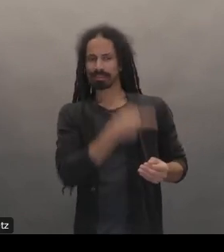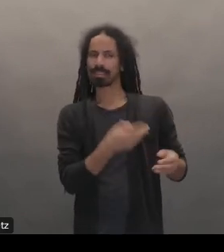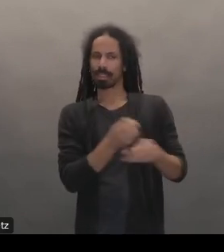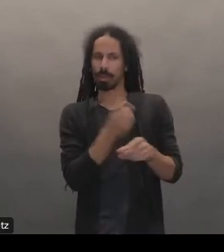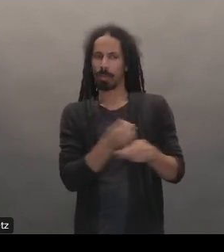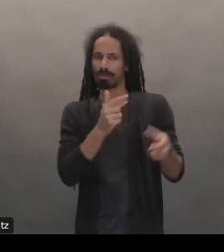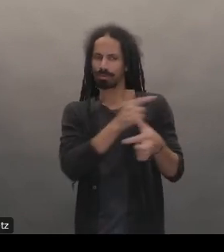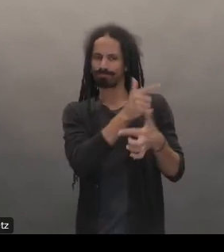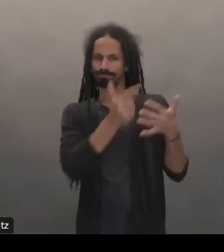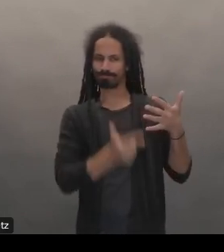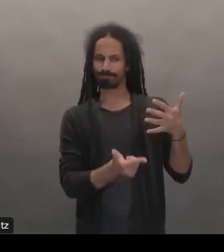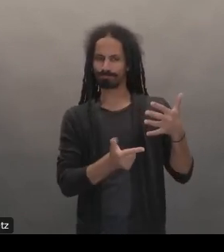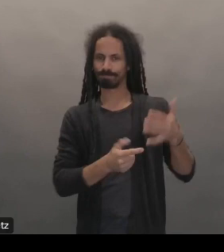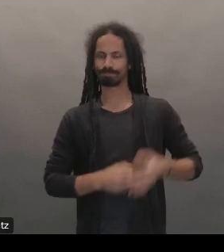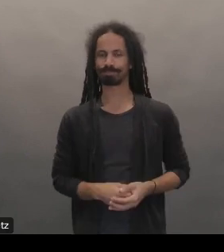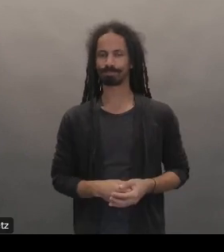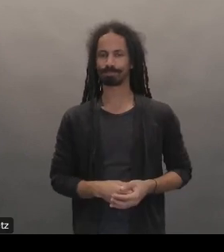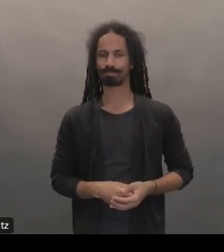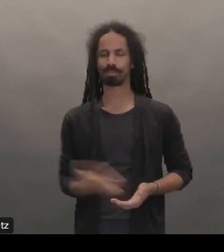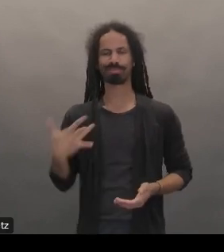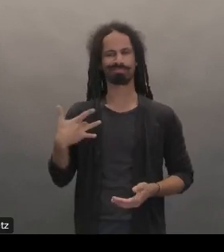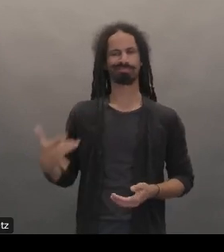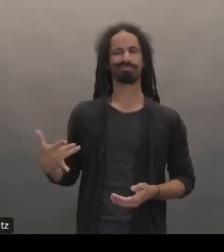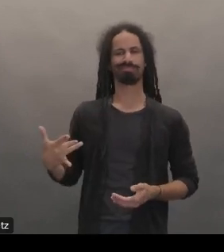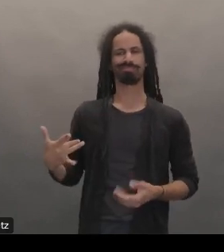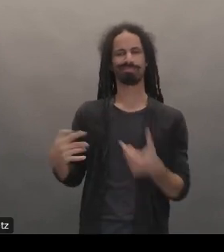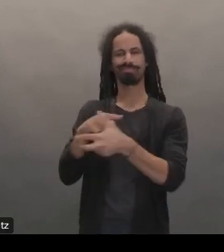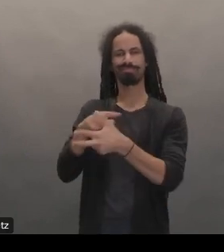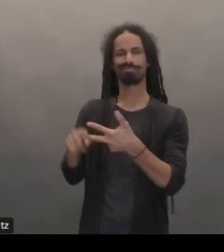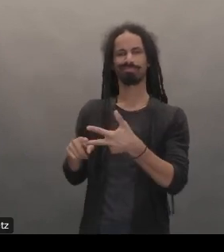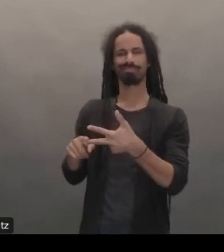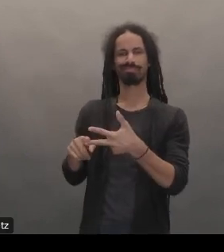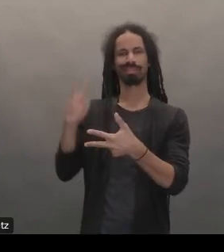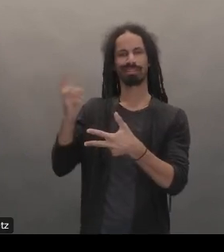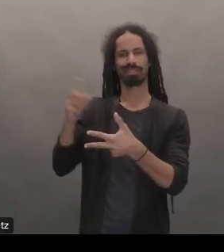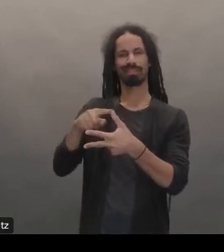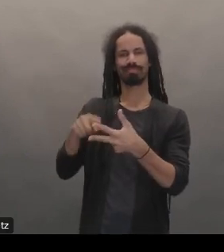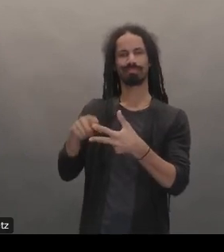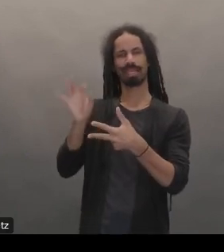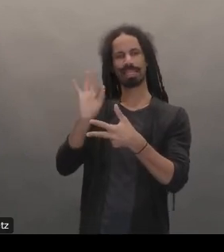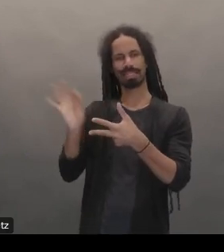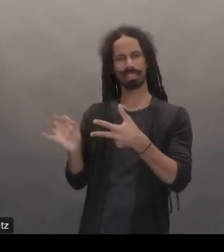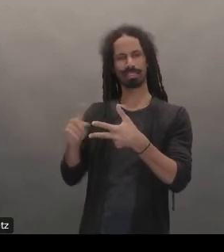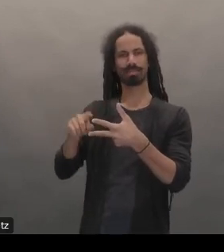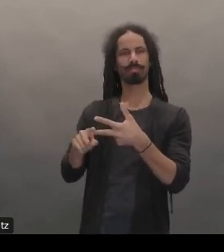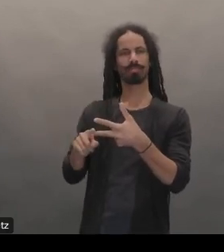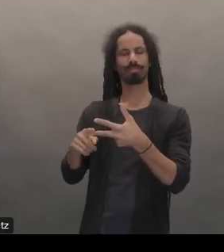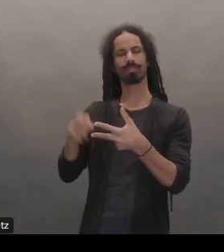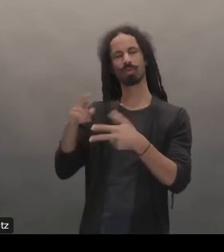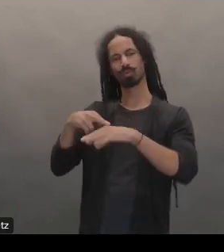as I said, usually it's just title page, text, and references.